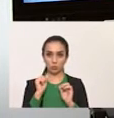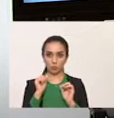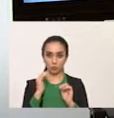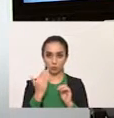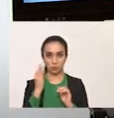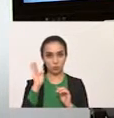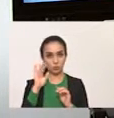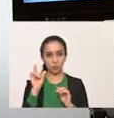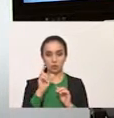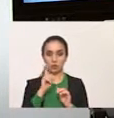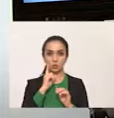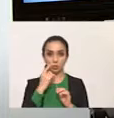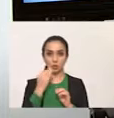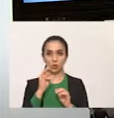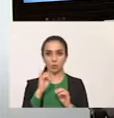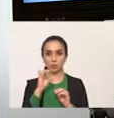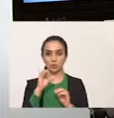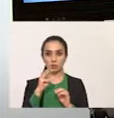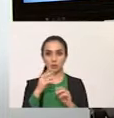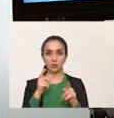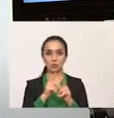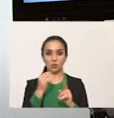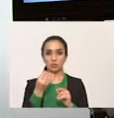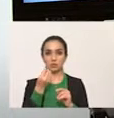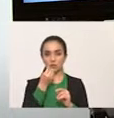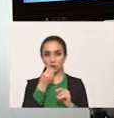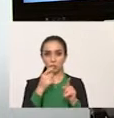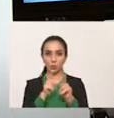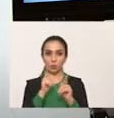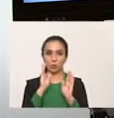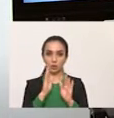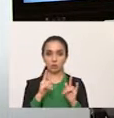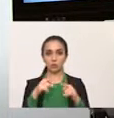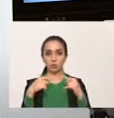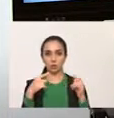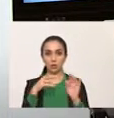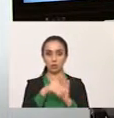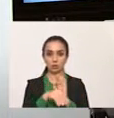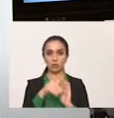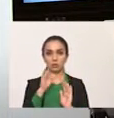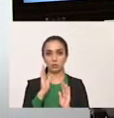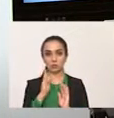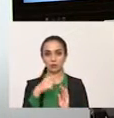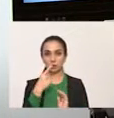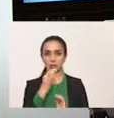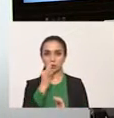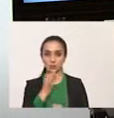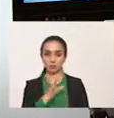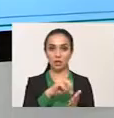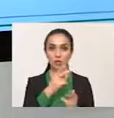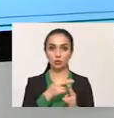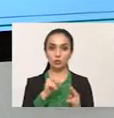yashil suvutlardan nostik, masalan, iste'mol qilinadigan turlariga kiradi deb aytgan